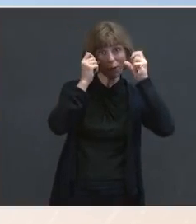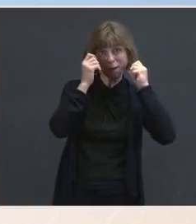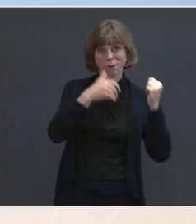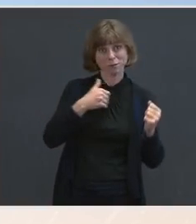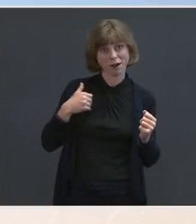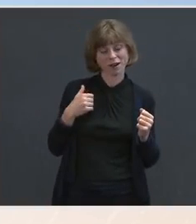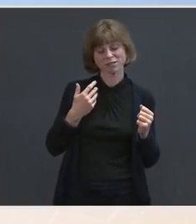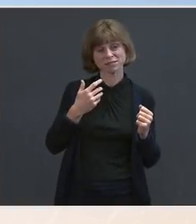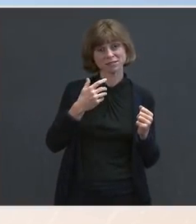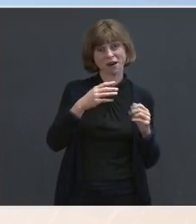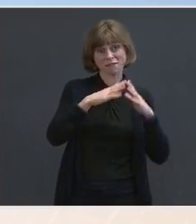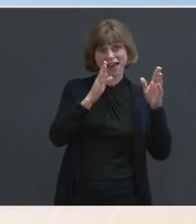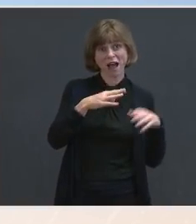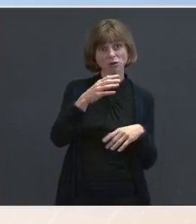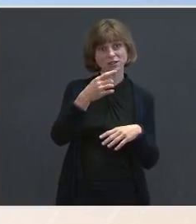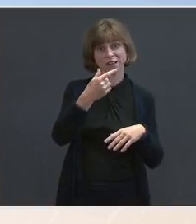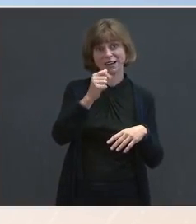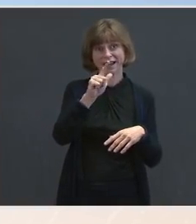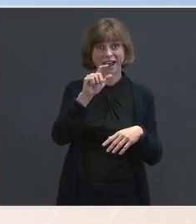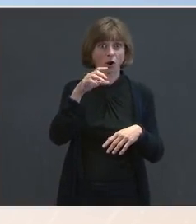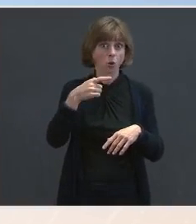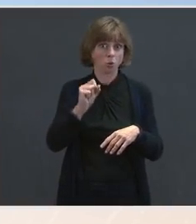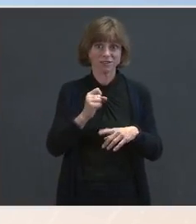Mr. Gallego is one who comes to mind.